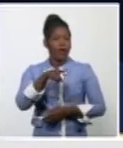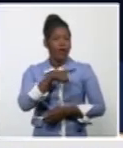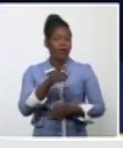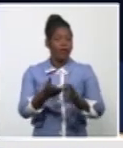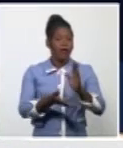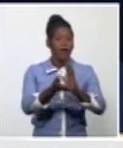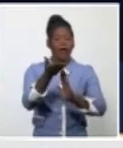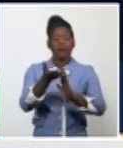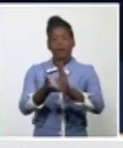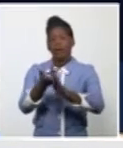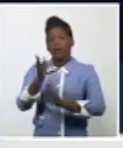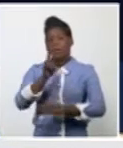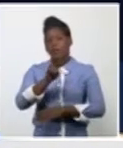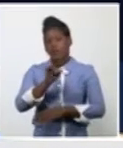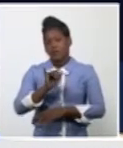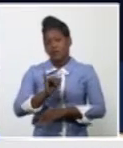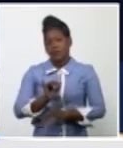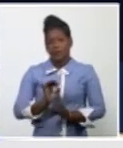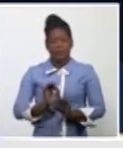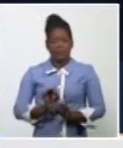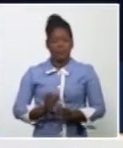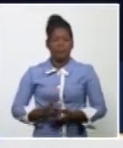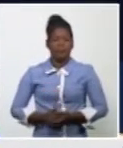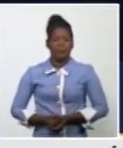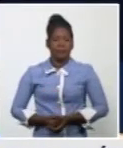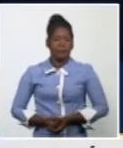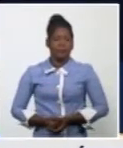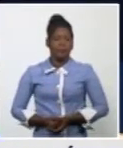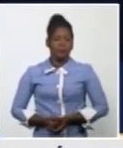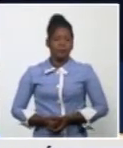26 patients were discharged,